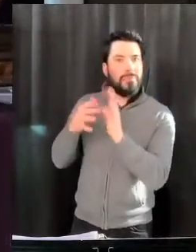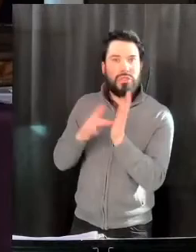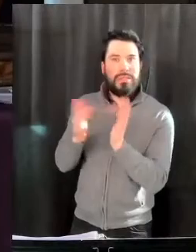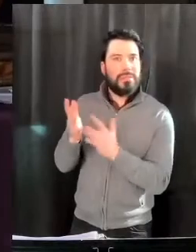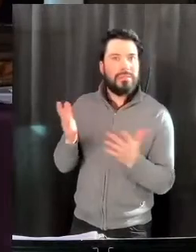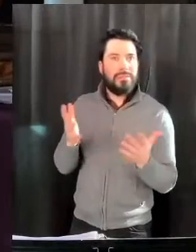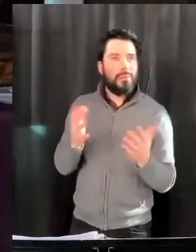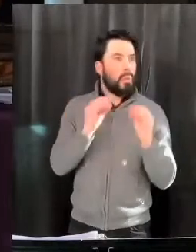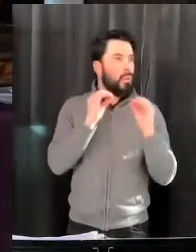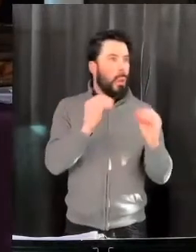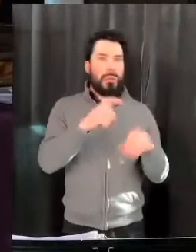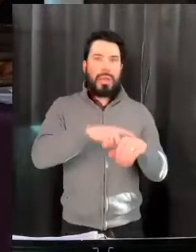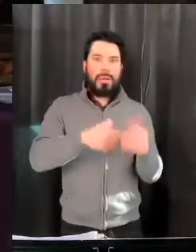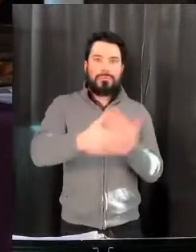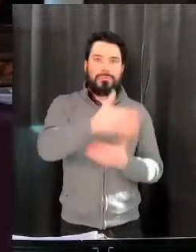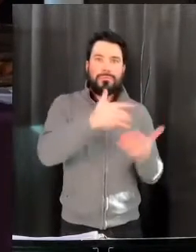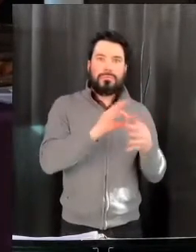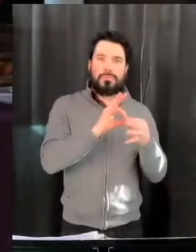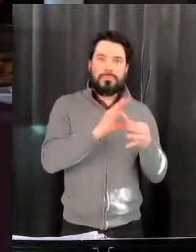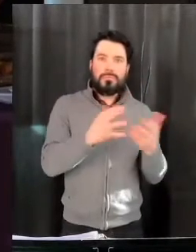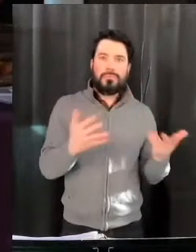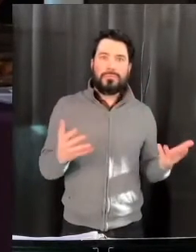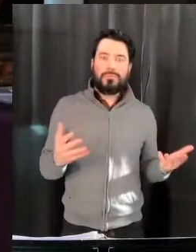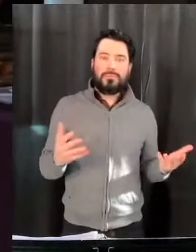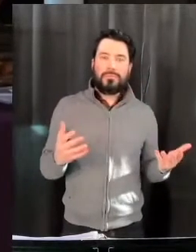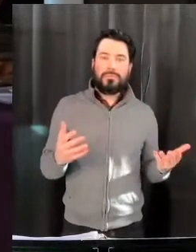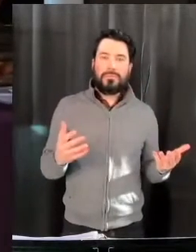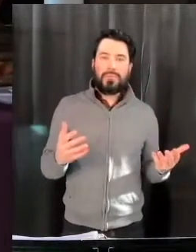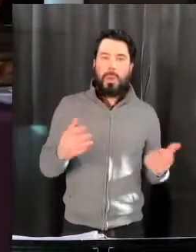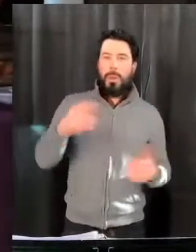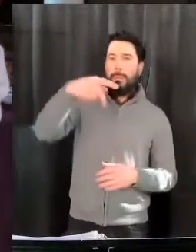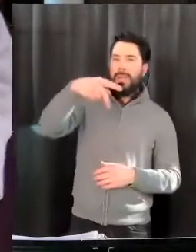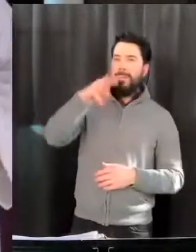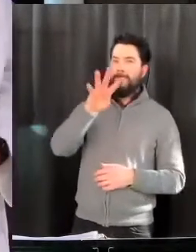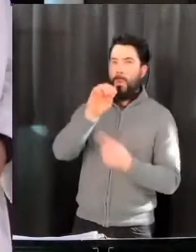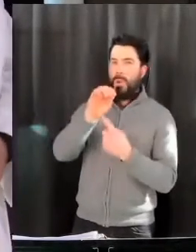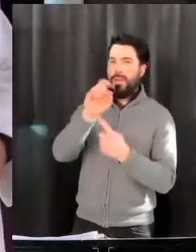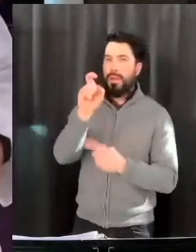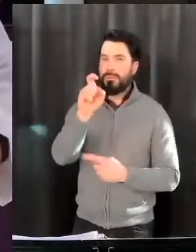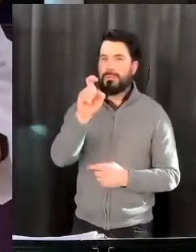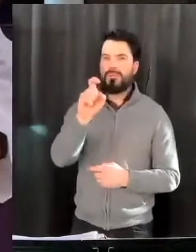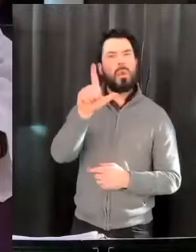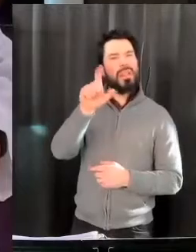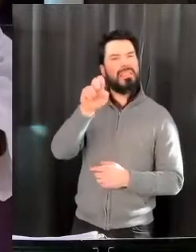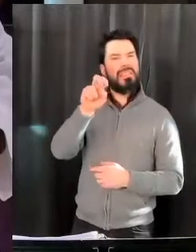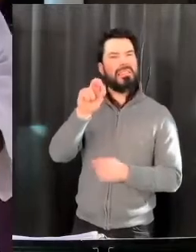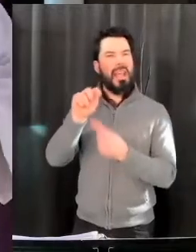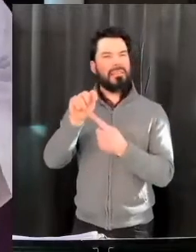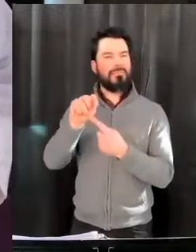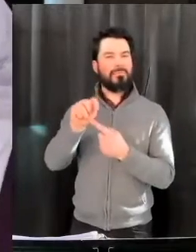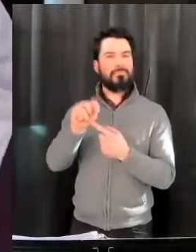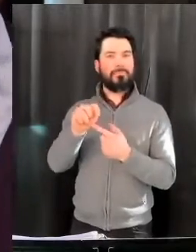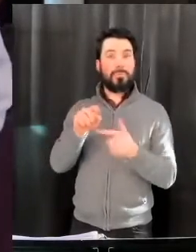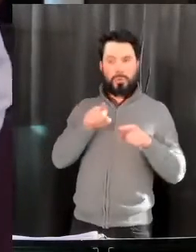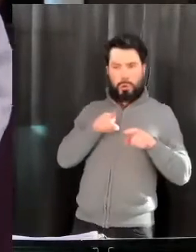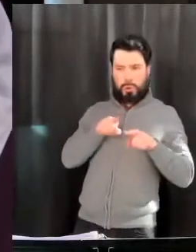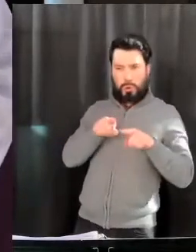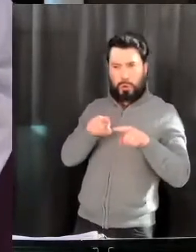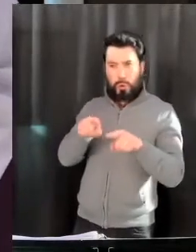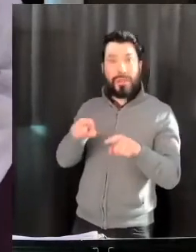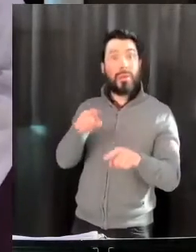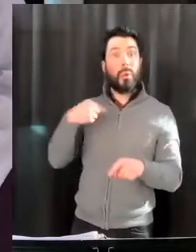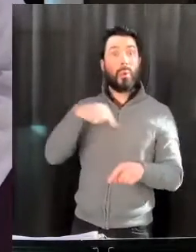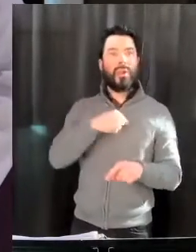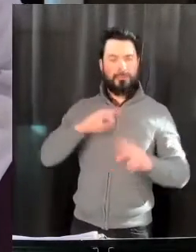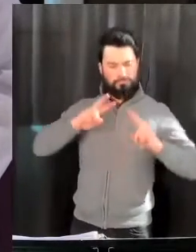Lent, is to determine what is it in my life that I do that keeps me from spending